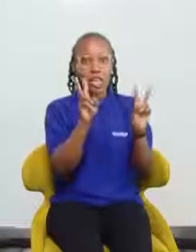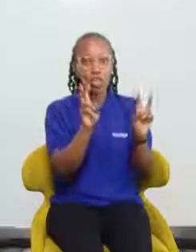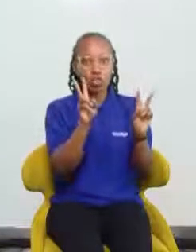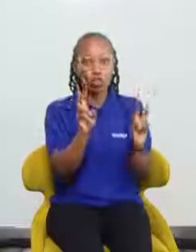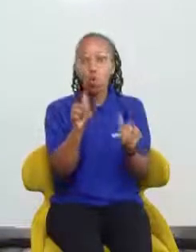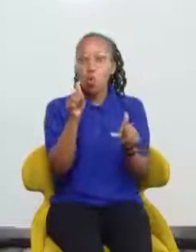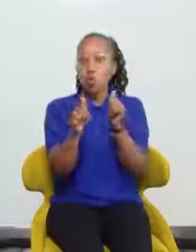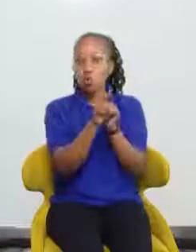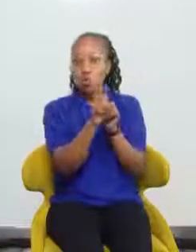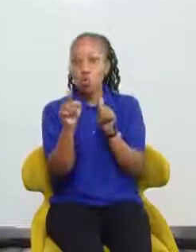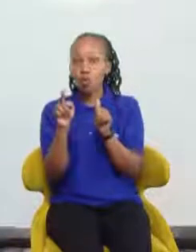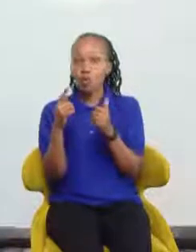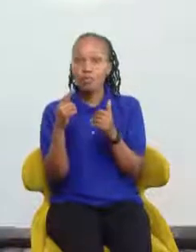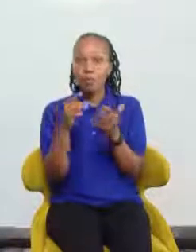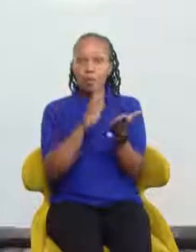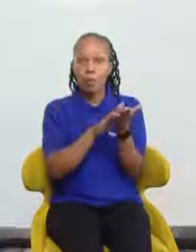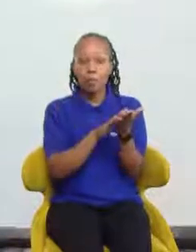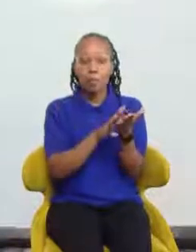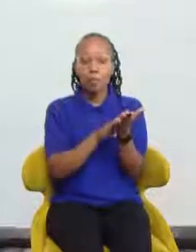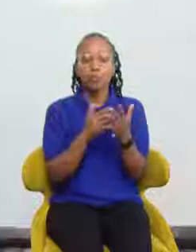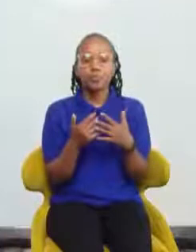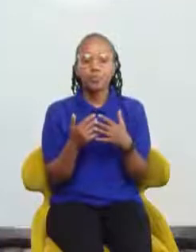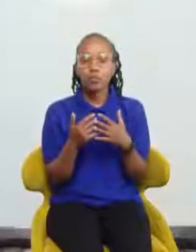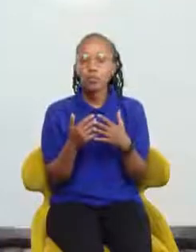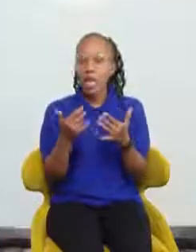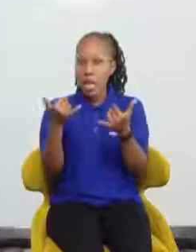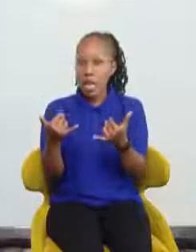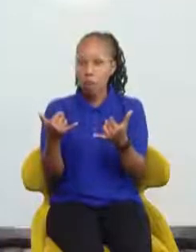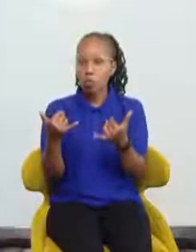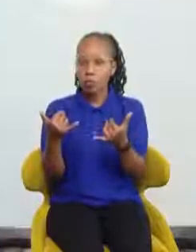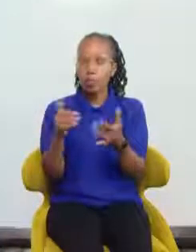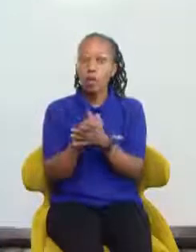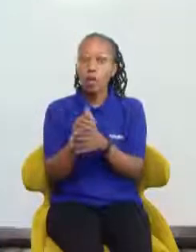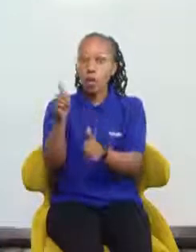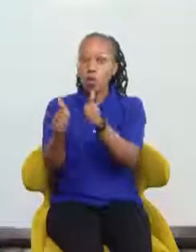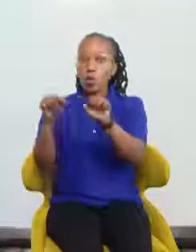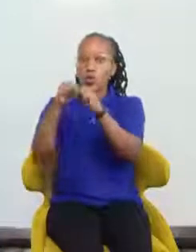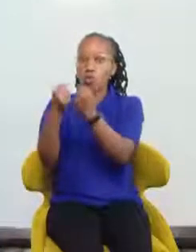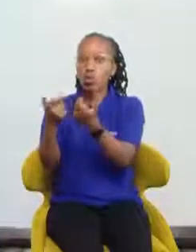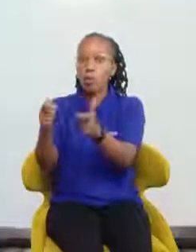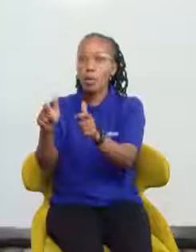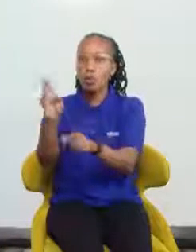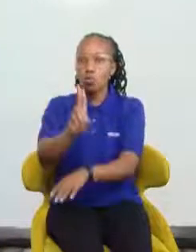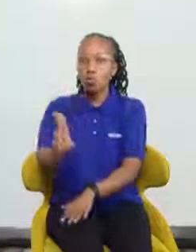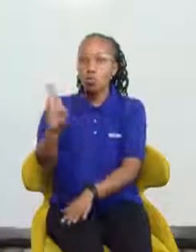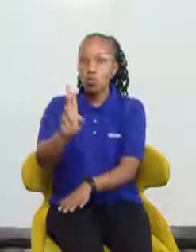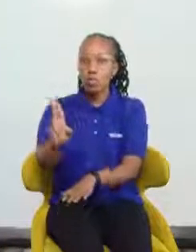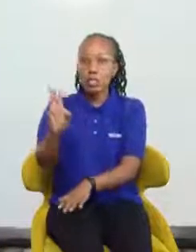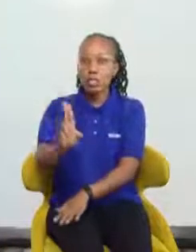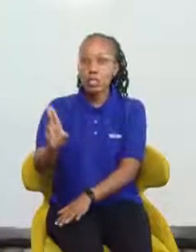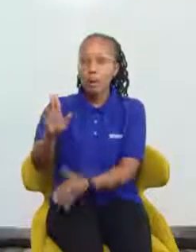stated. Let me just drill down a little bit more with you. Which social media do you use? Which platforms do you